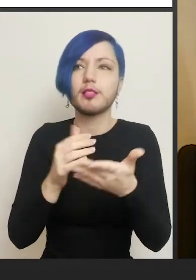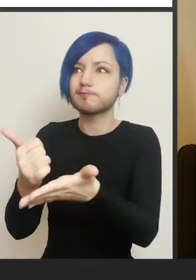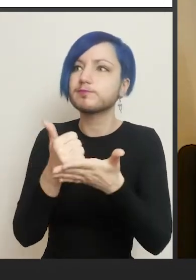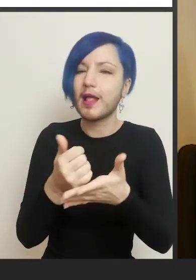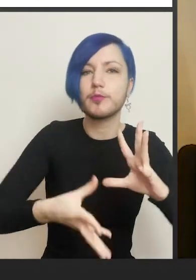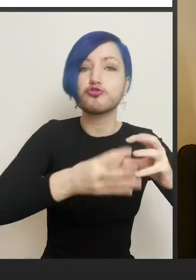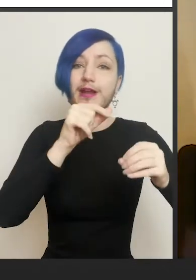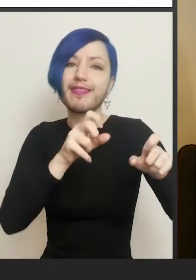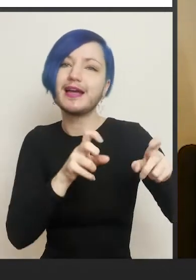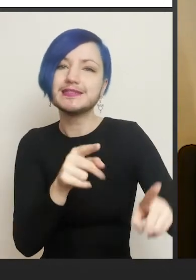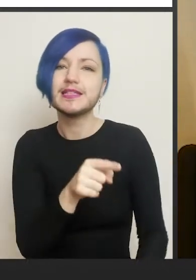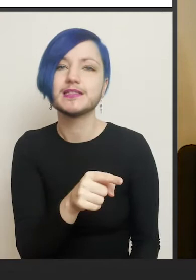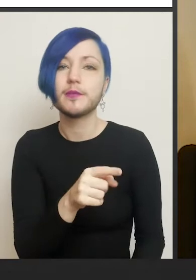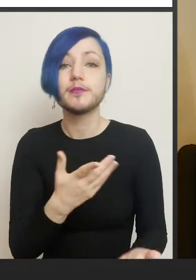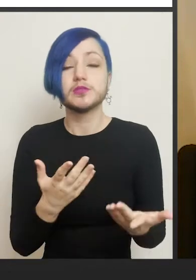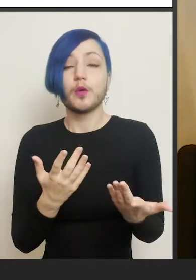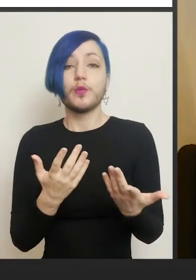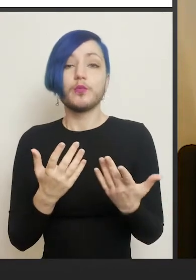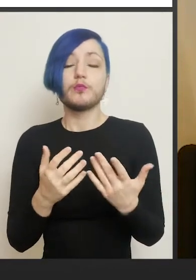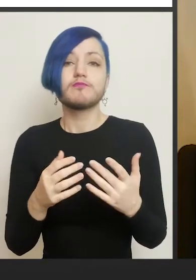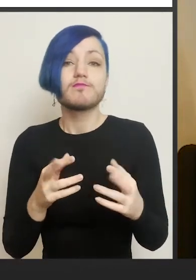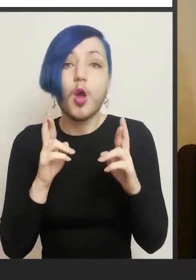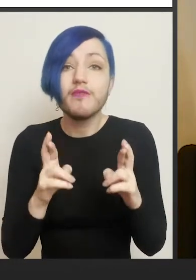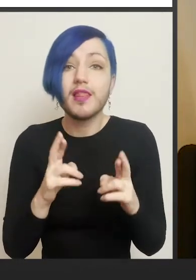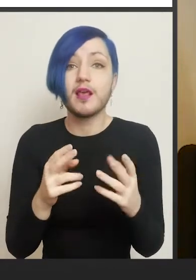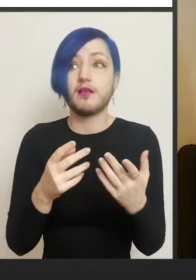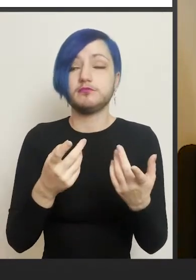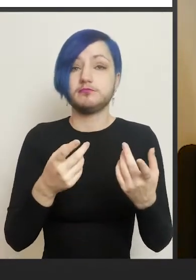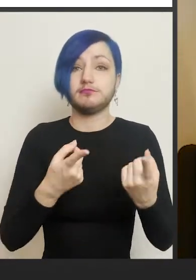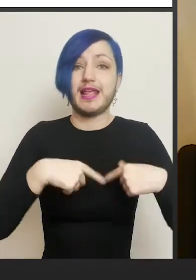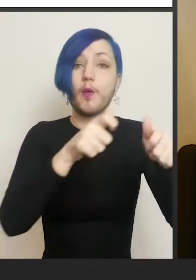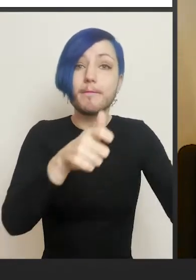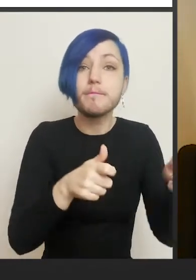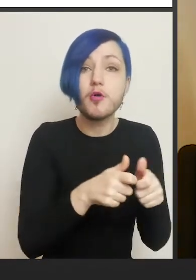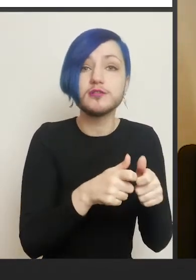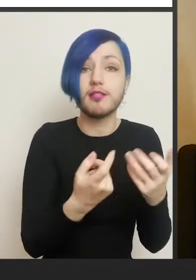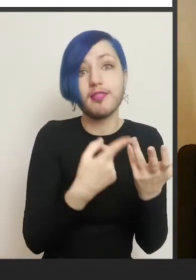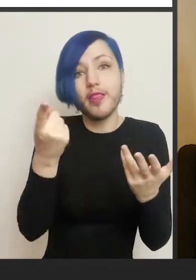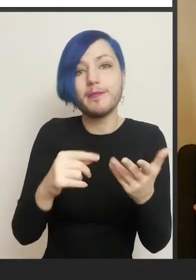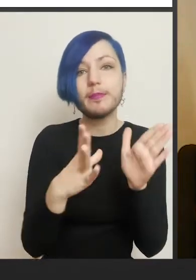help create those systems. And I really hope that we can create like models that others will